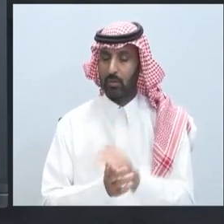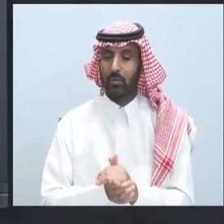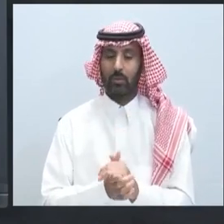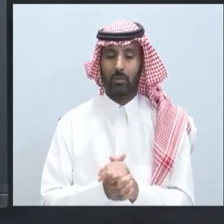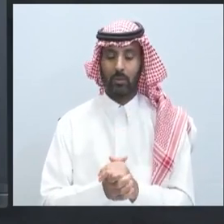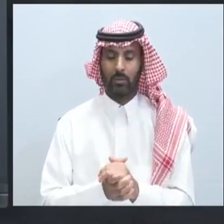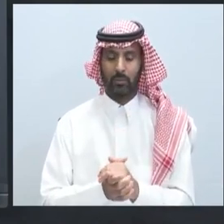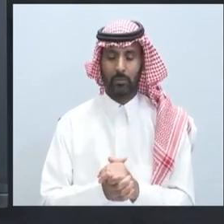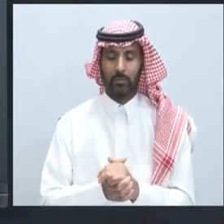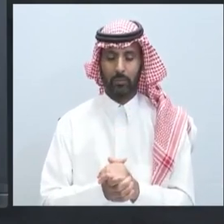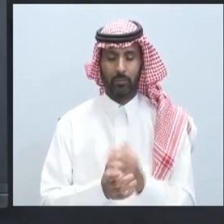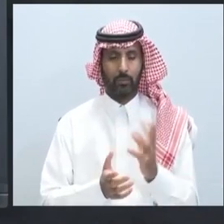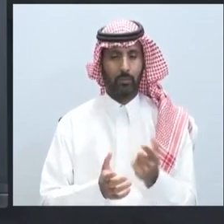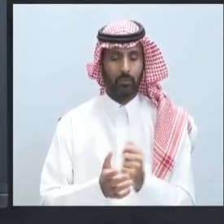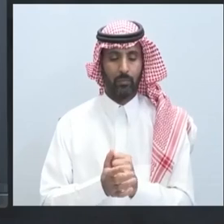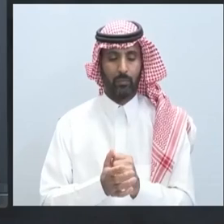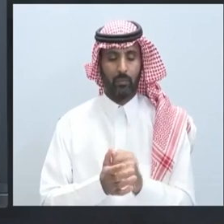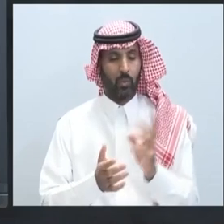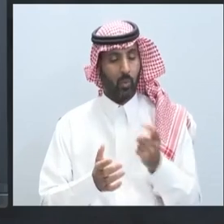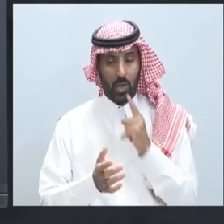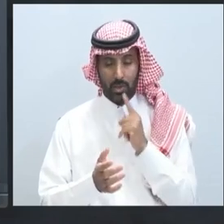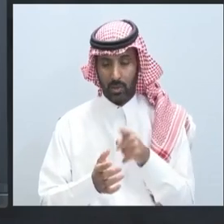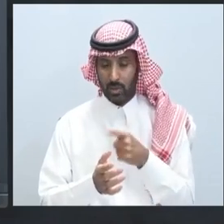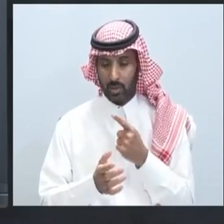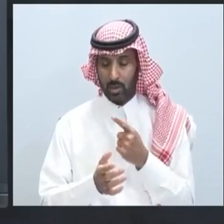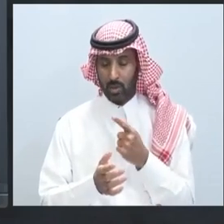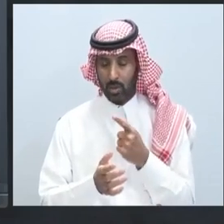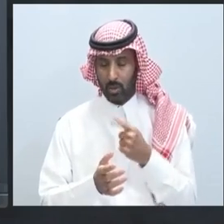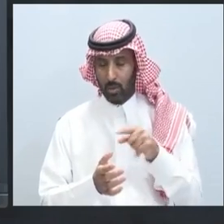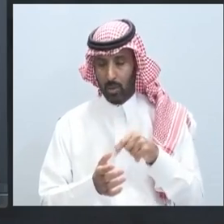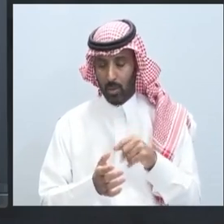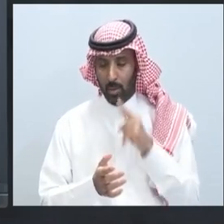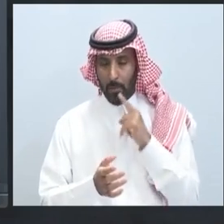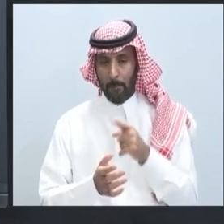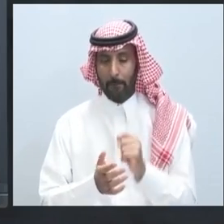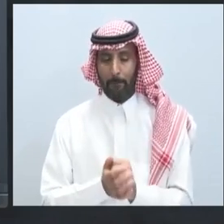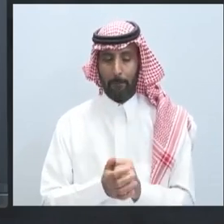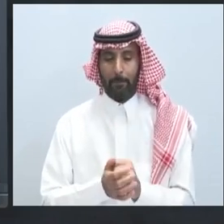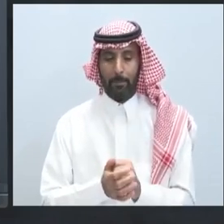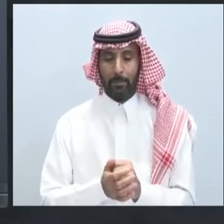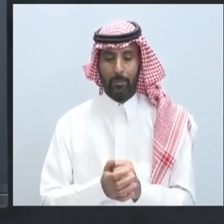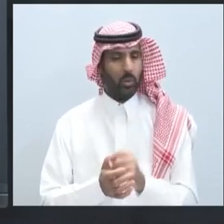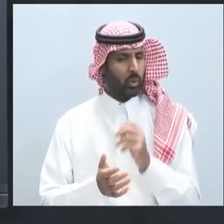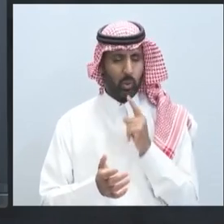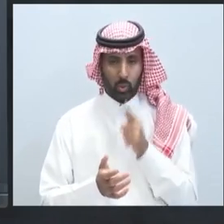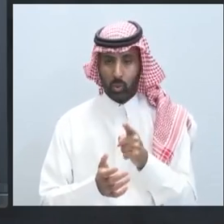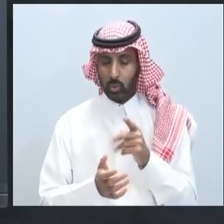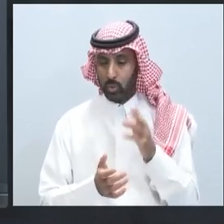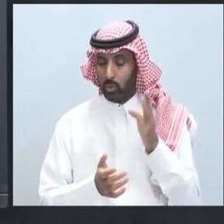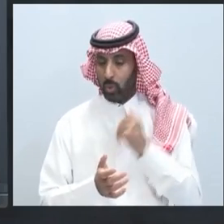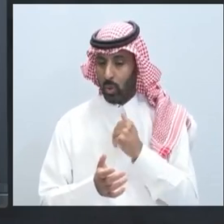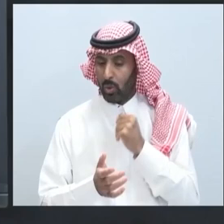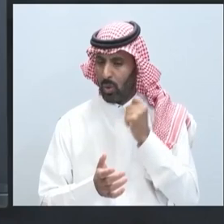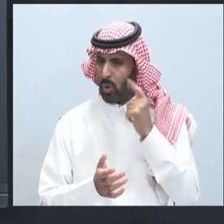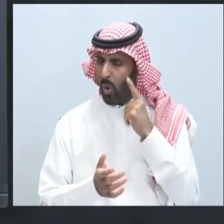the wrong action to do here? What's right or wrong here? So this is the dilemma, that you don't know what is the